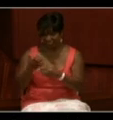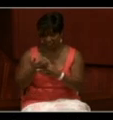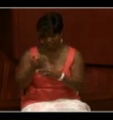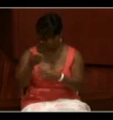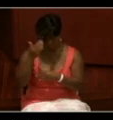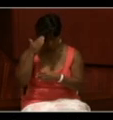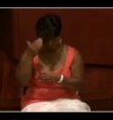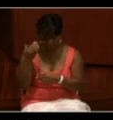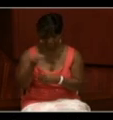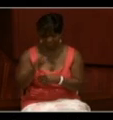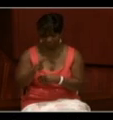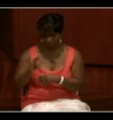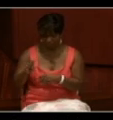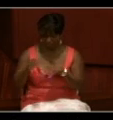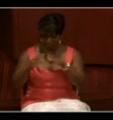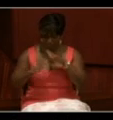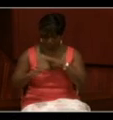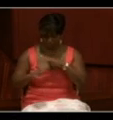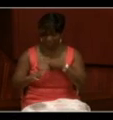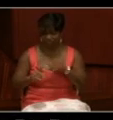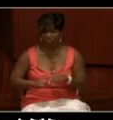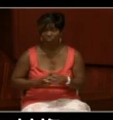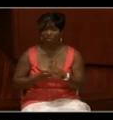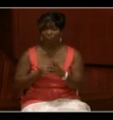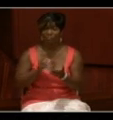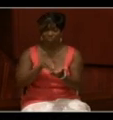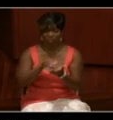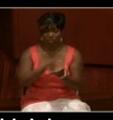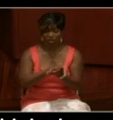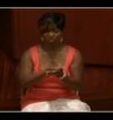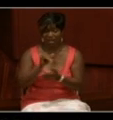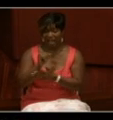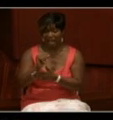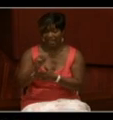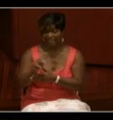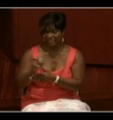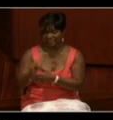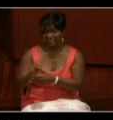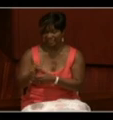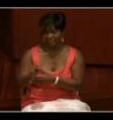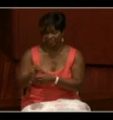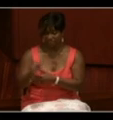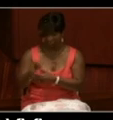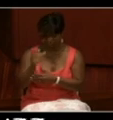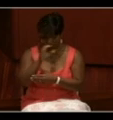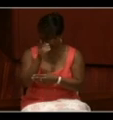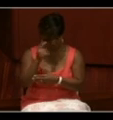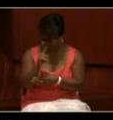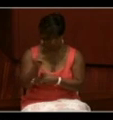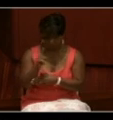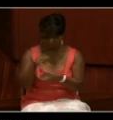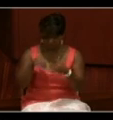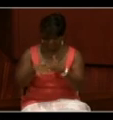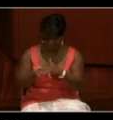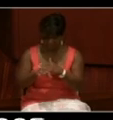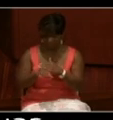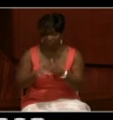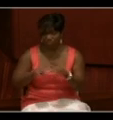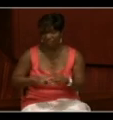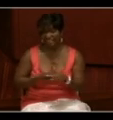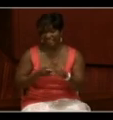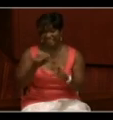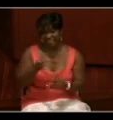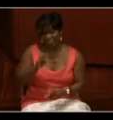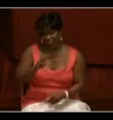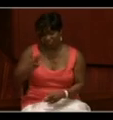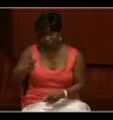1944, immigrants began to be documented by the INS in those A files. So if you're looking for someone who entered beginning in